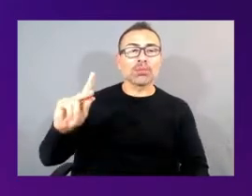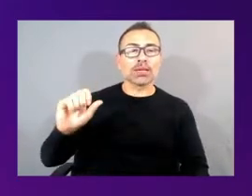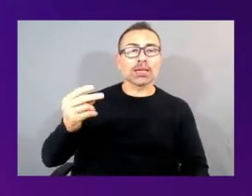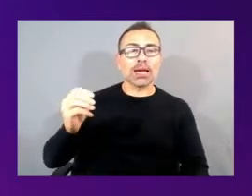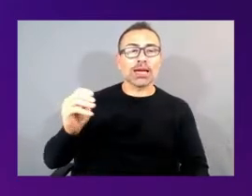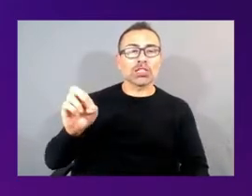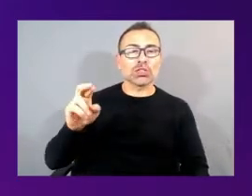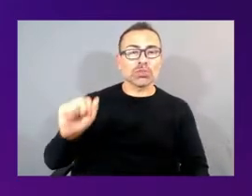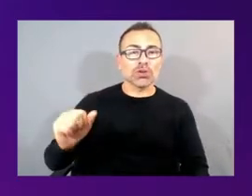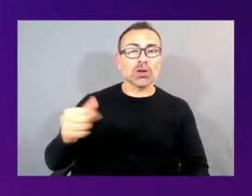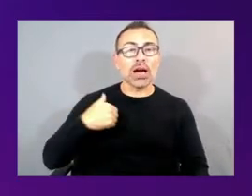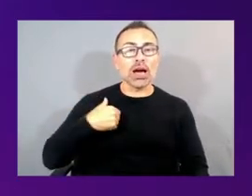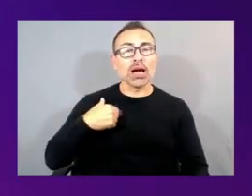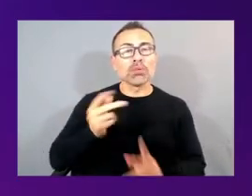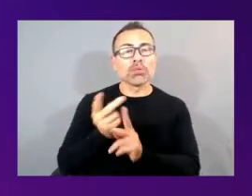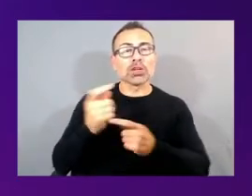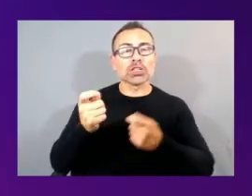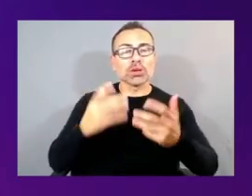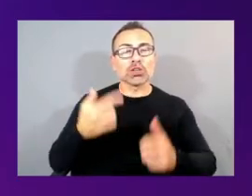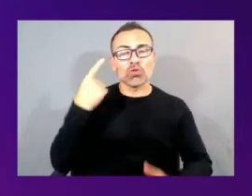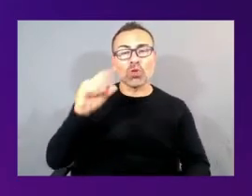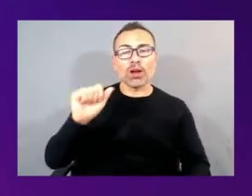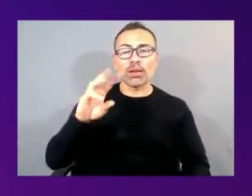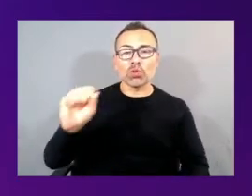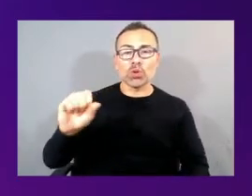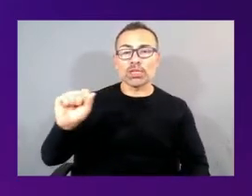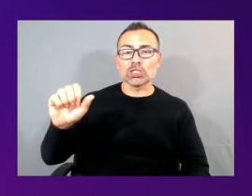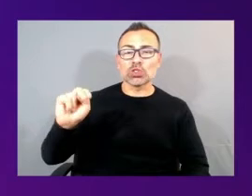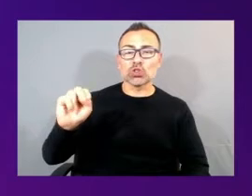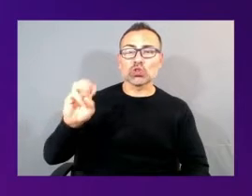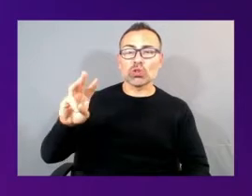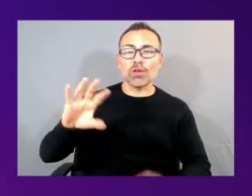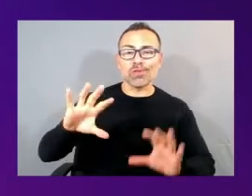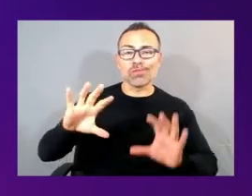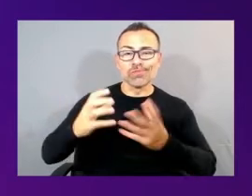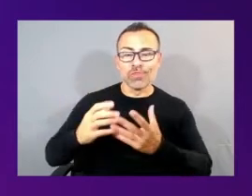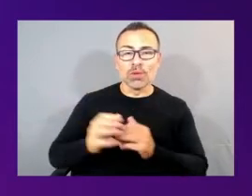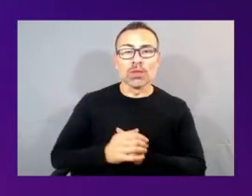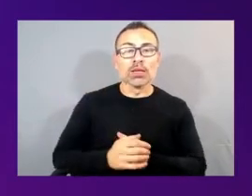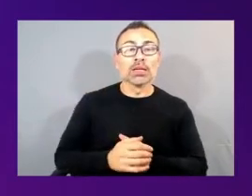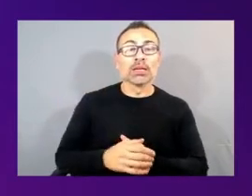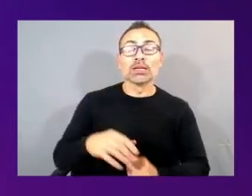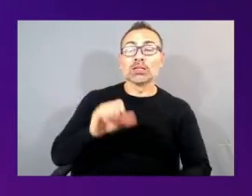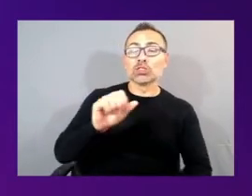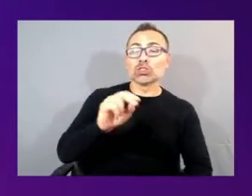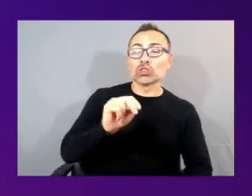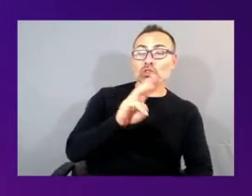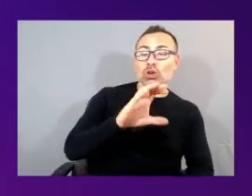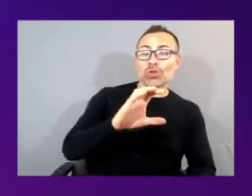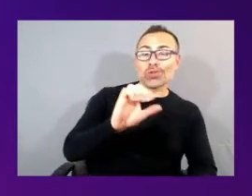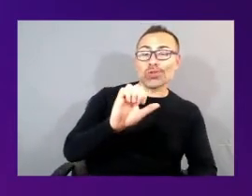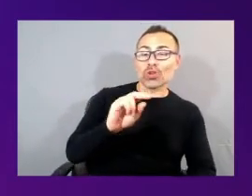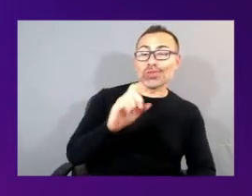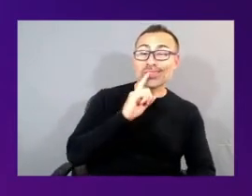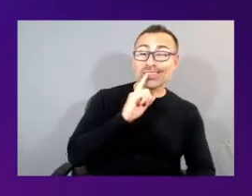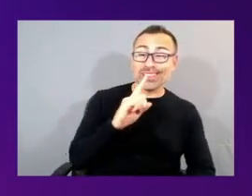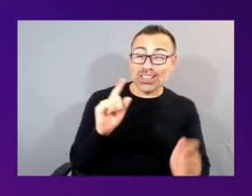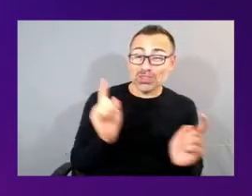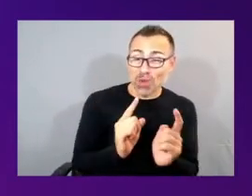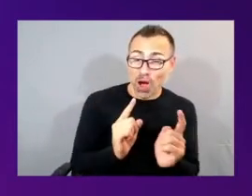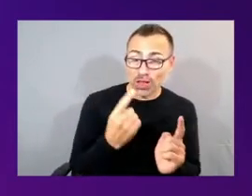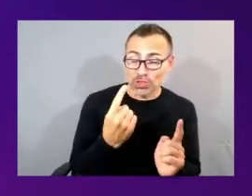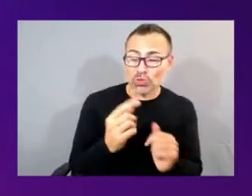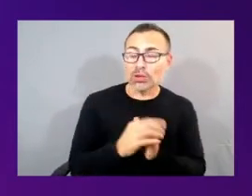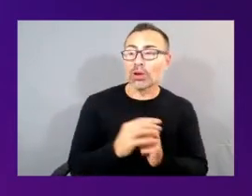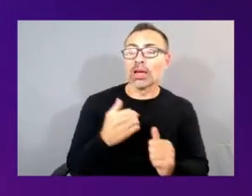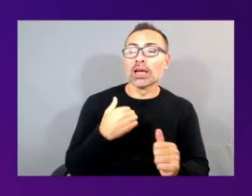Family. AWS for Snowcone is the smallest, most portable AWS Snow Family device. And today we have with us